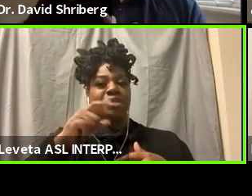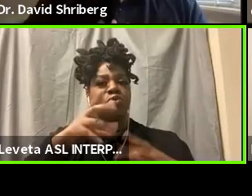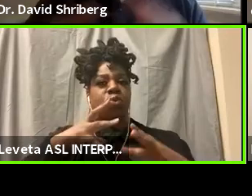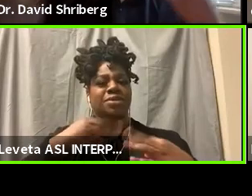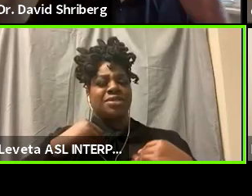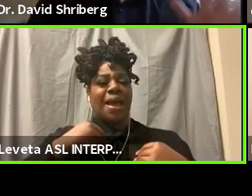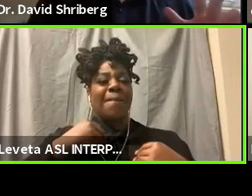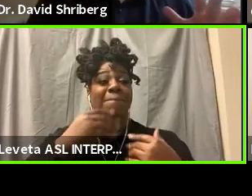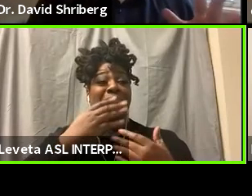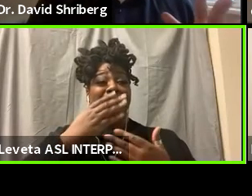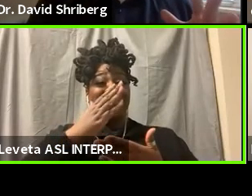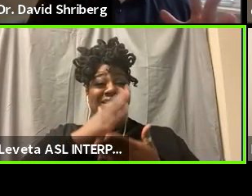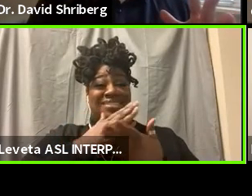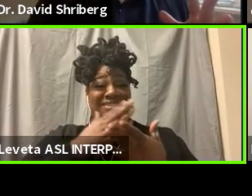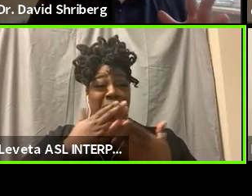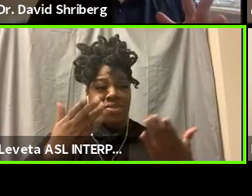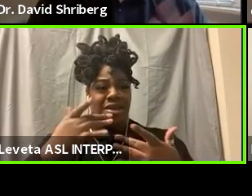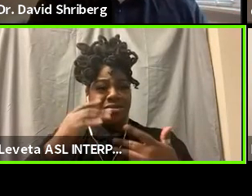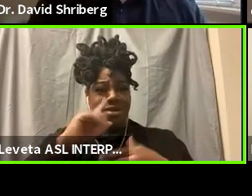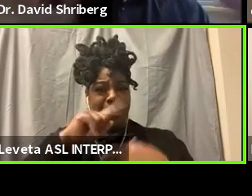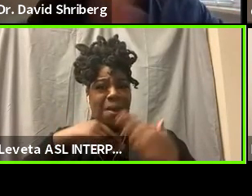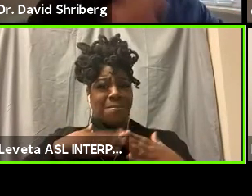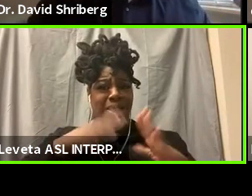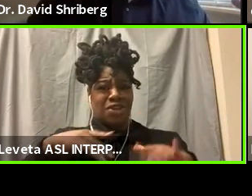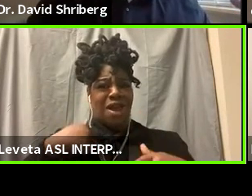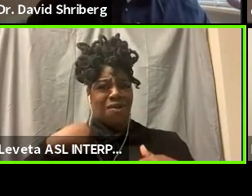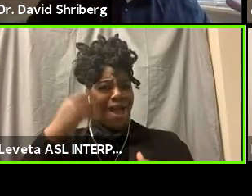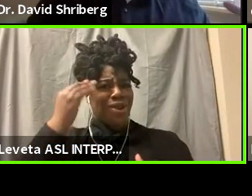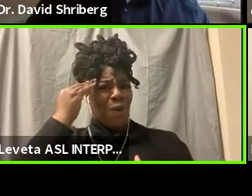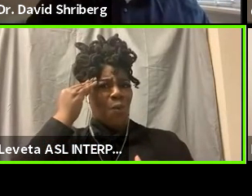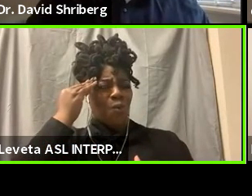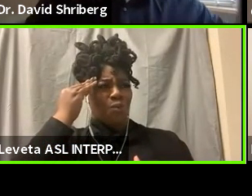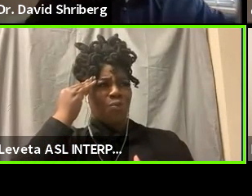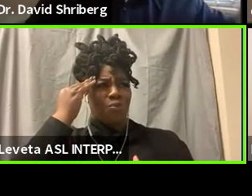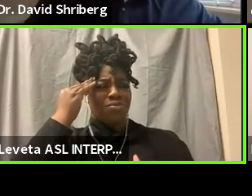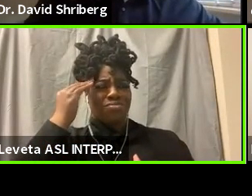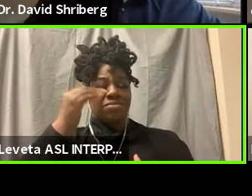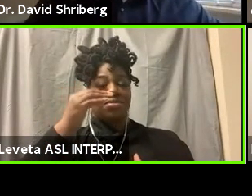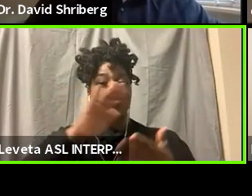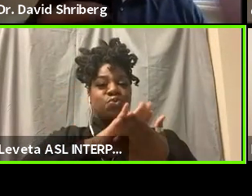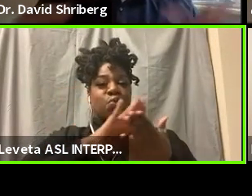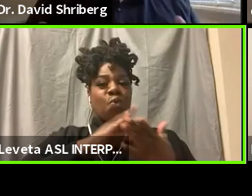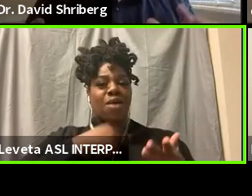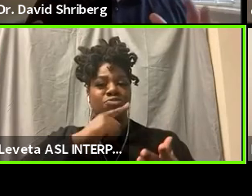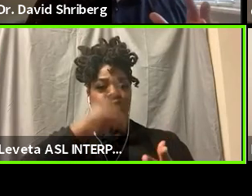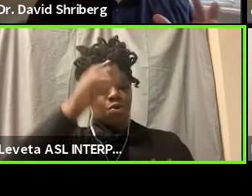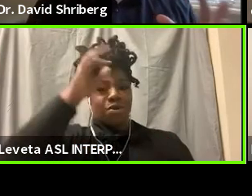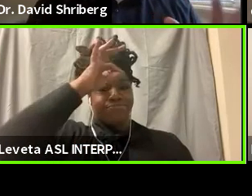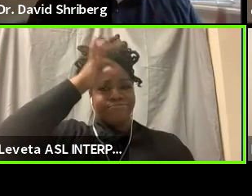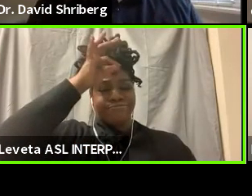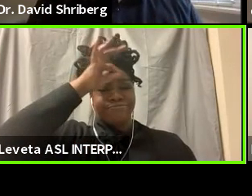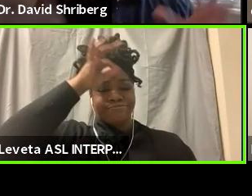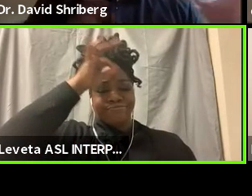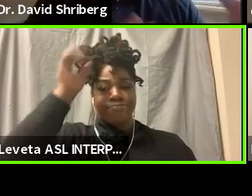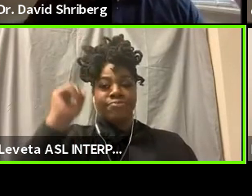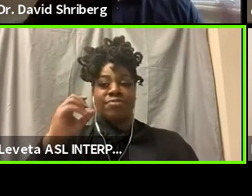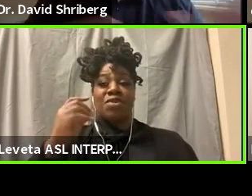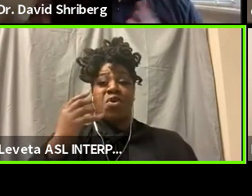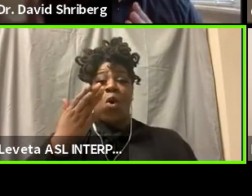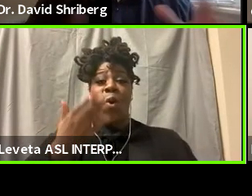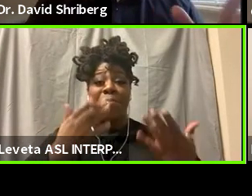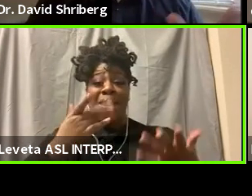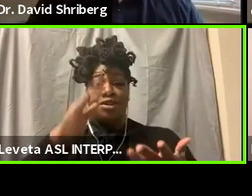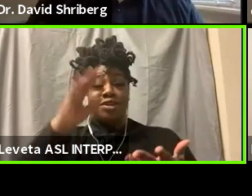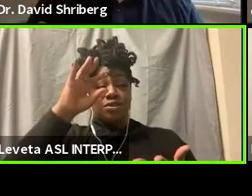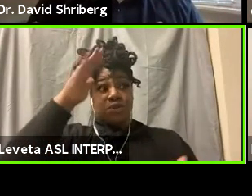child that better than the school will ever know. There may be things that the school sees in my child that I don't get to see at home. And so that there's